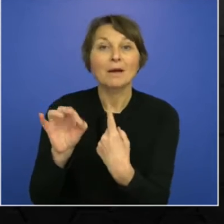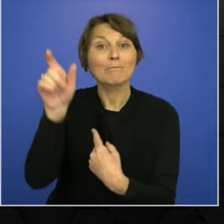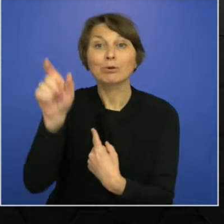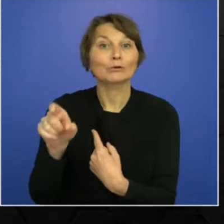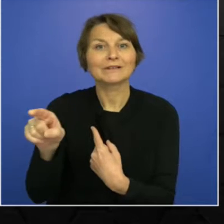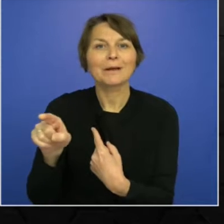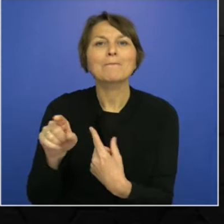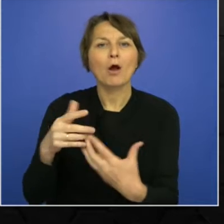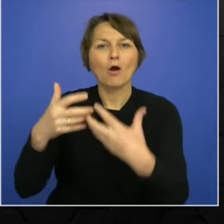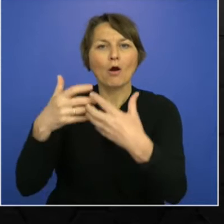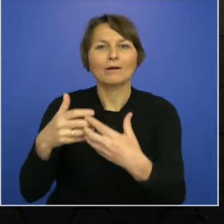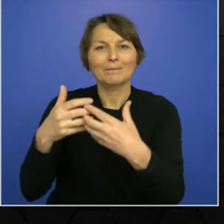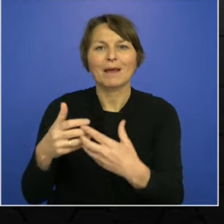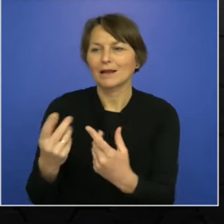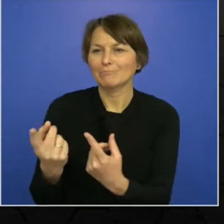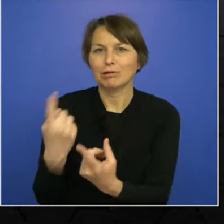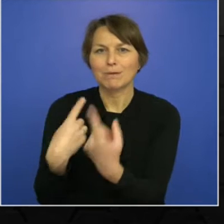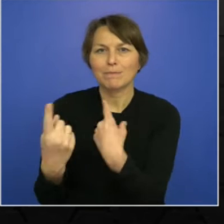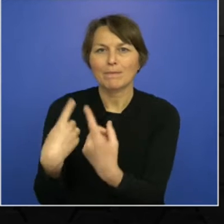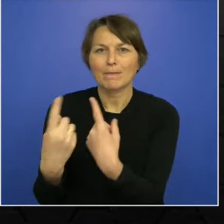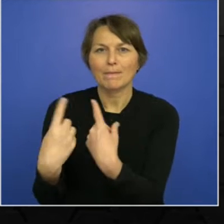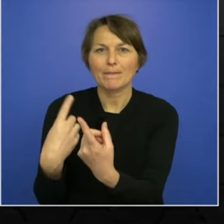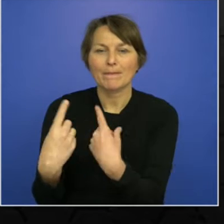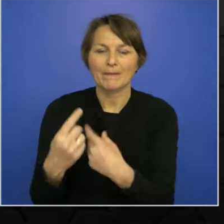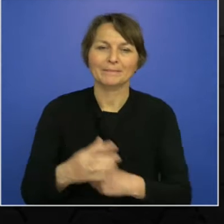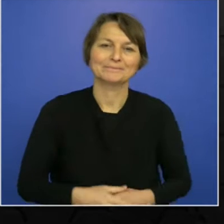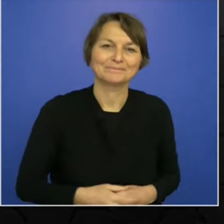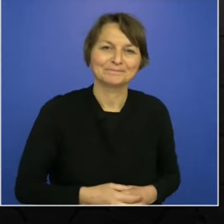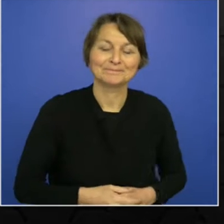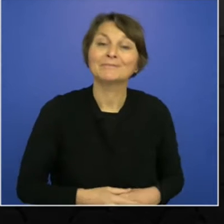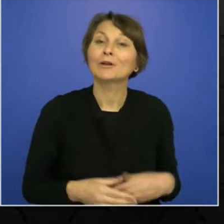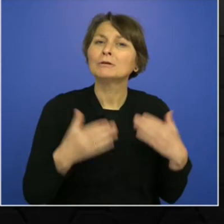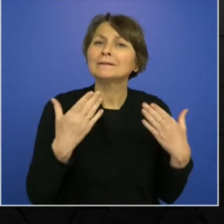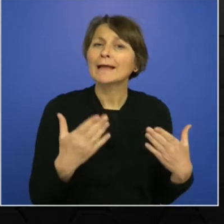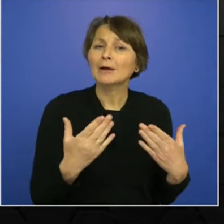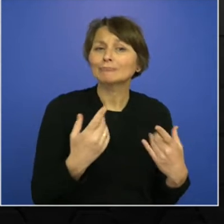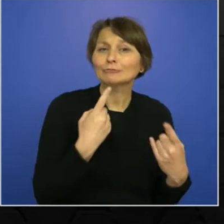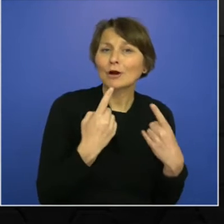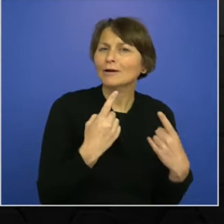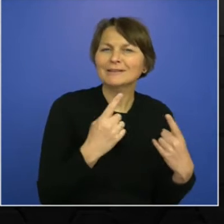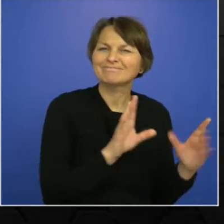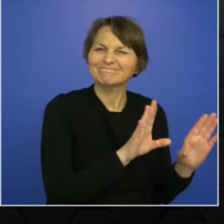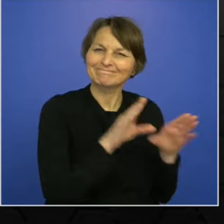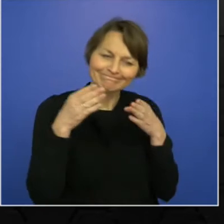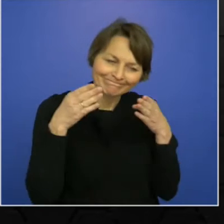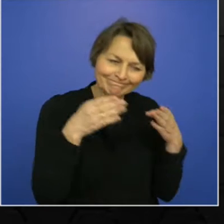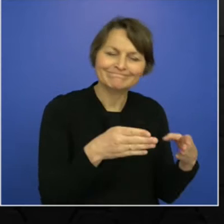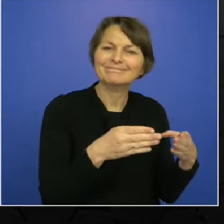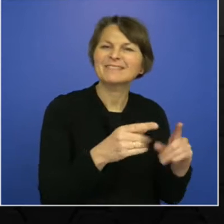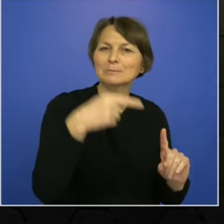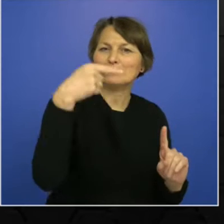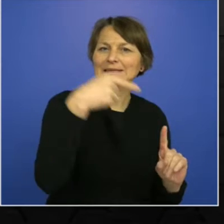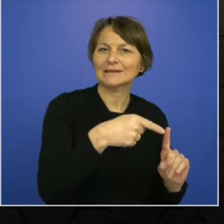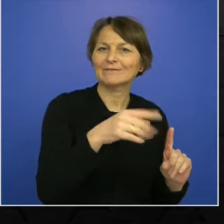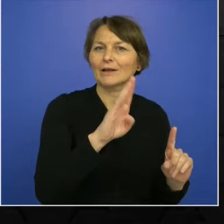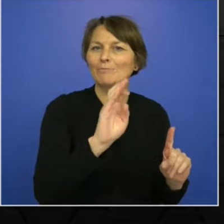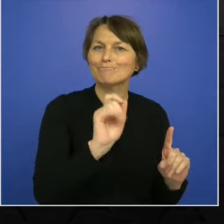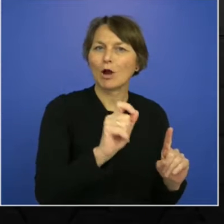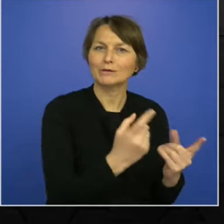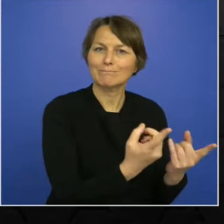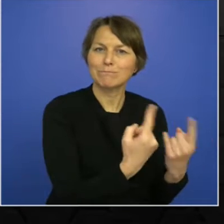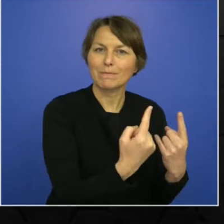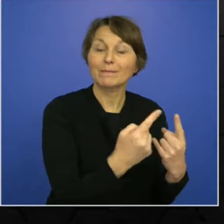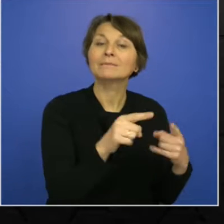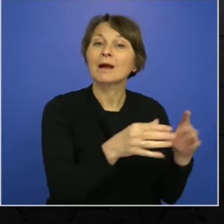with a right picture. But today we're going to talk about a specific type of bot, which is the health bot. So the health